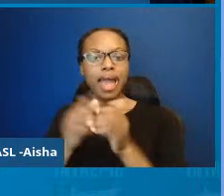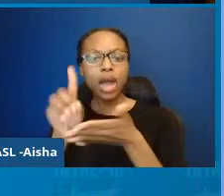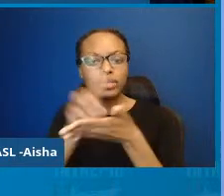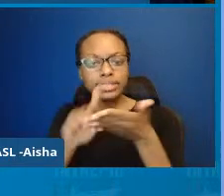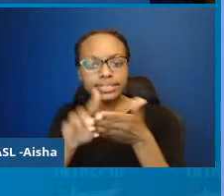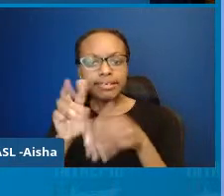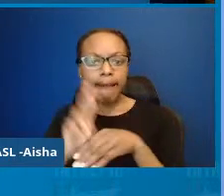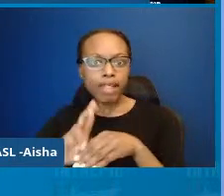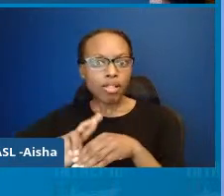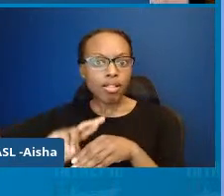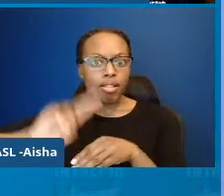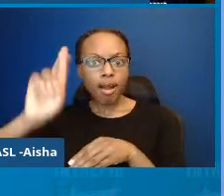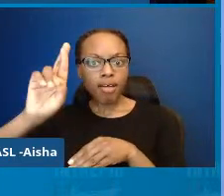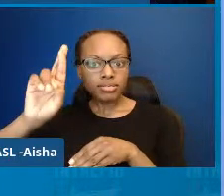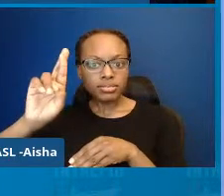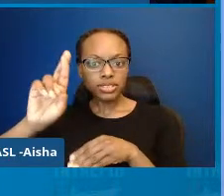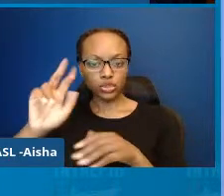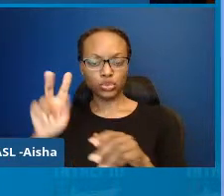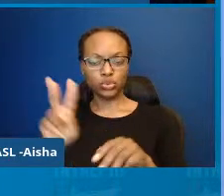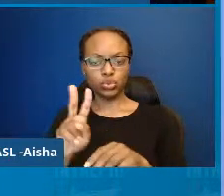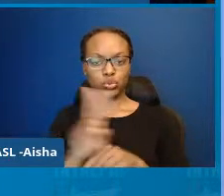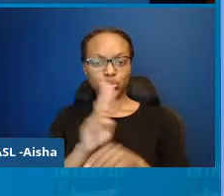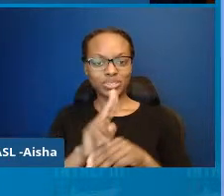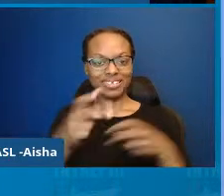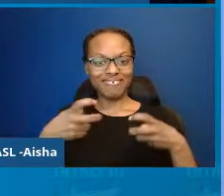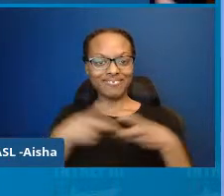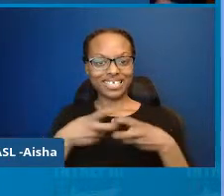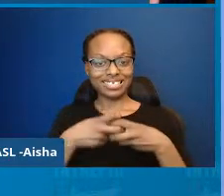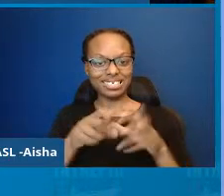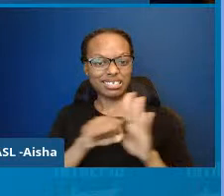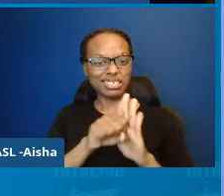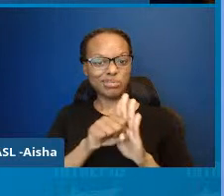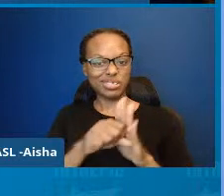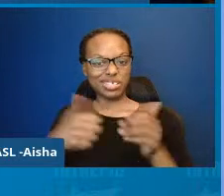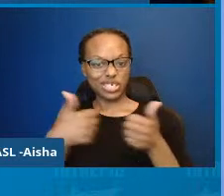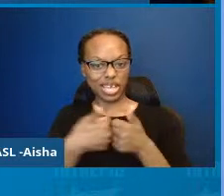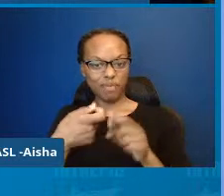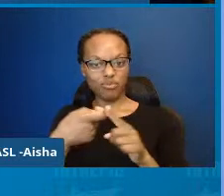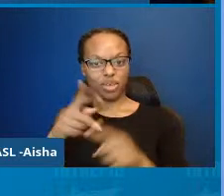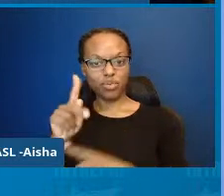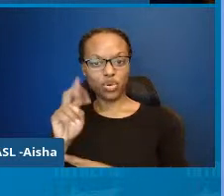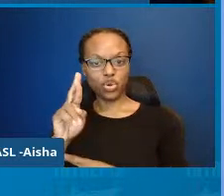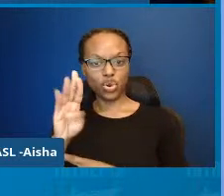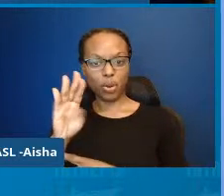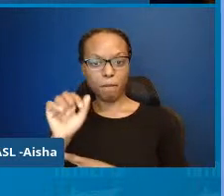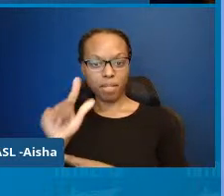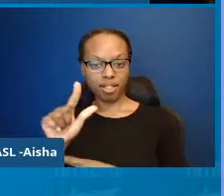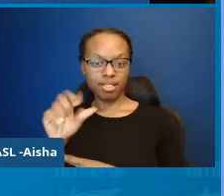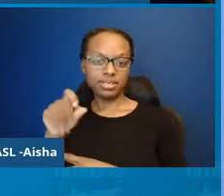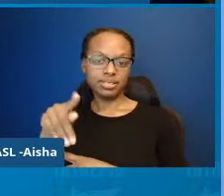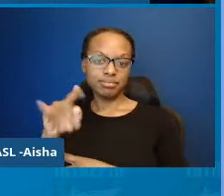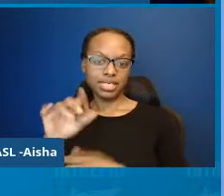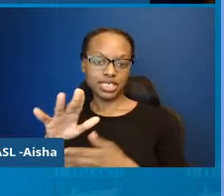physics simulation game from the Kerbal Space program. But first, I would like to show you a short behind-the-scenes video from the